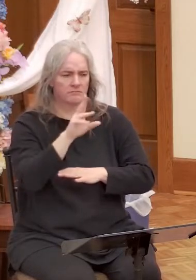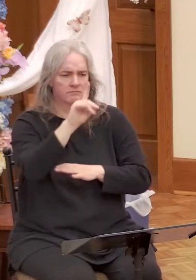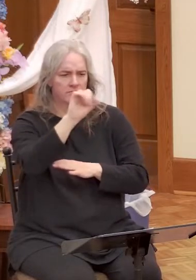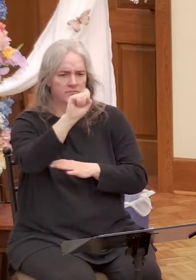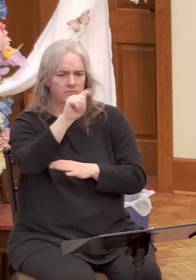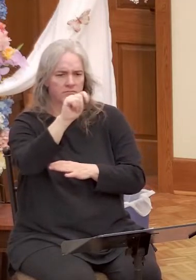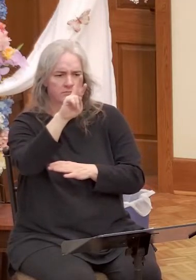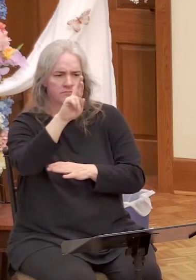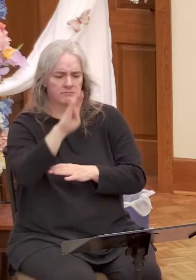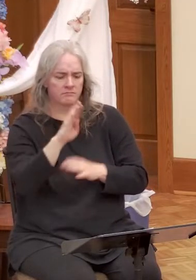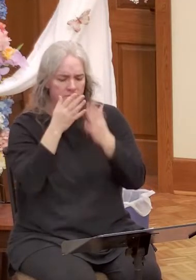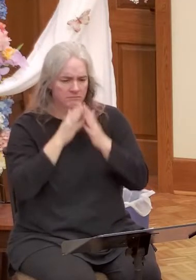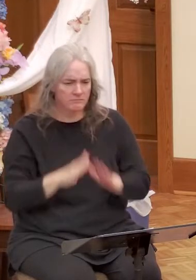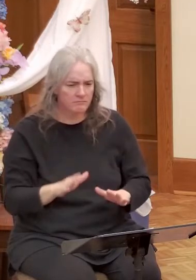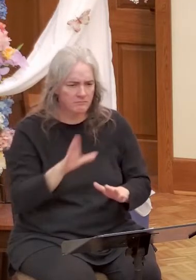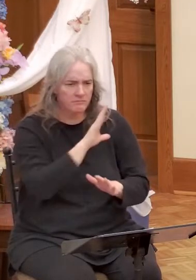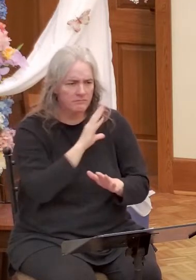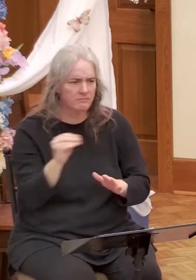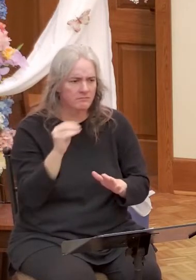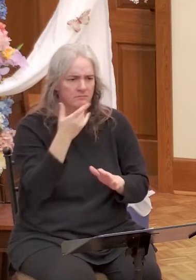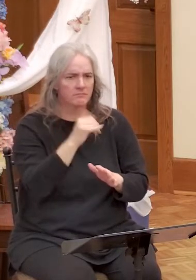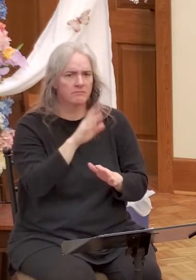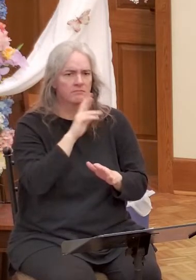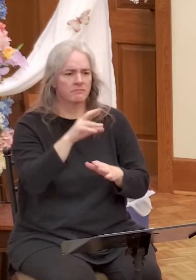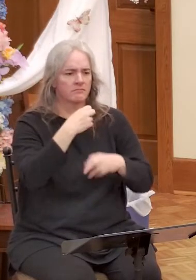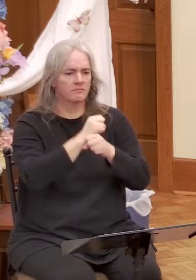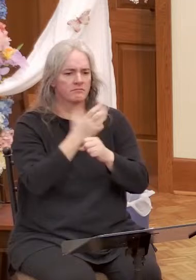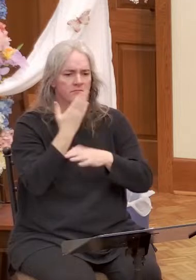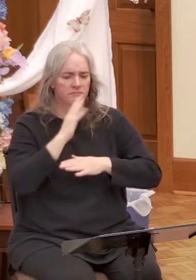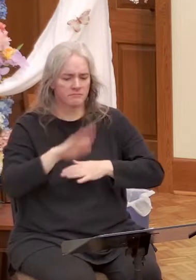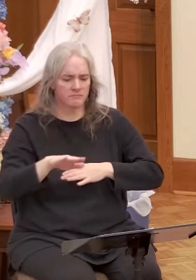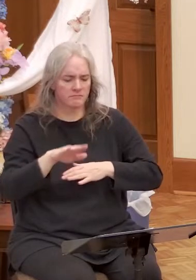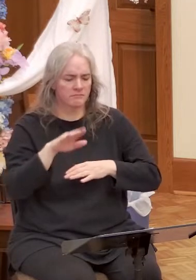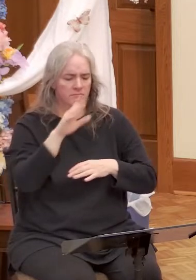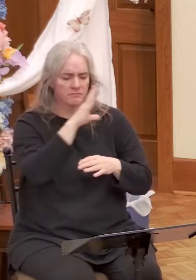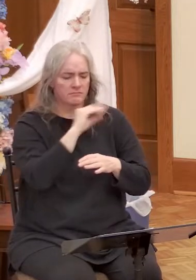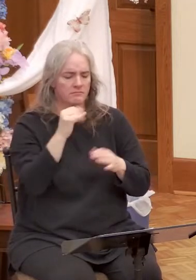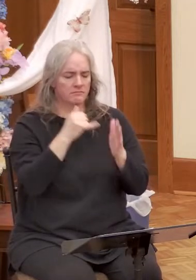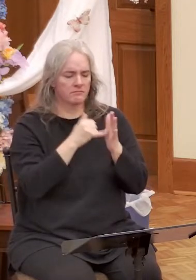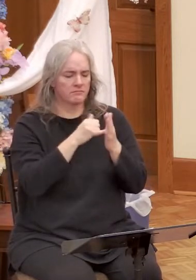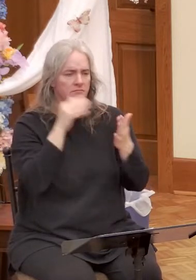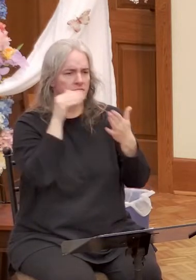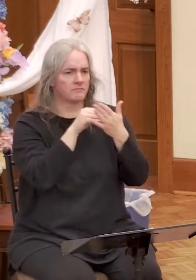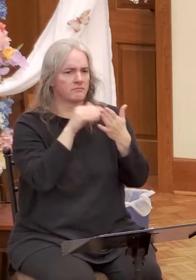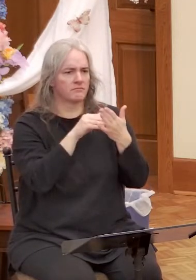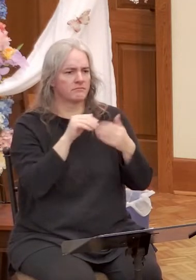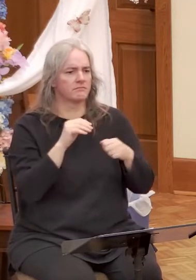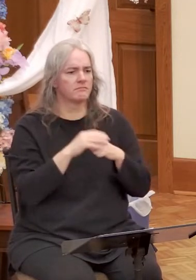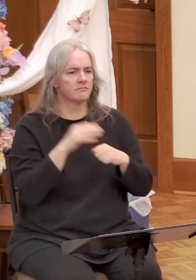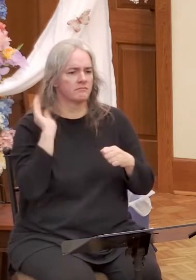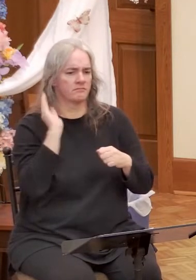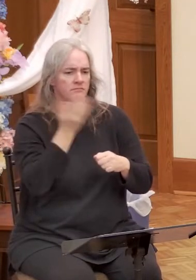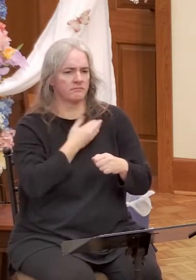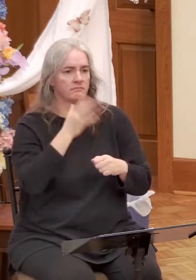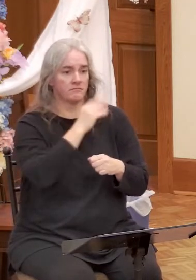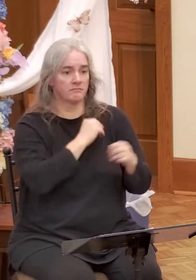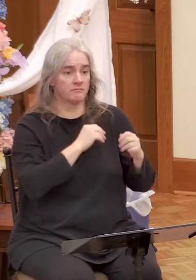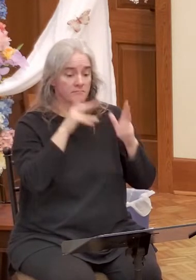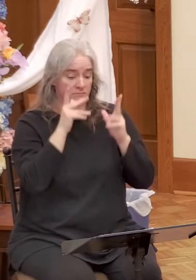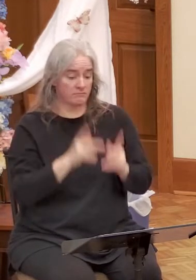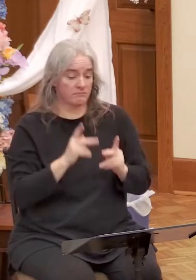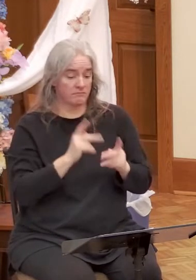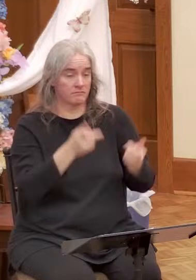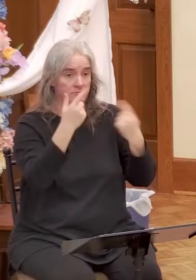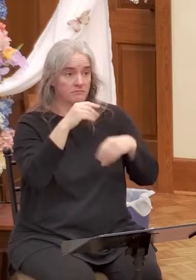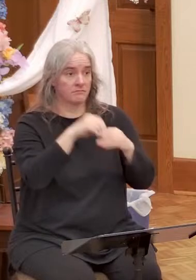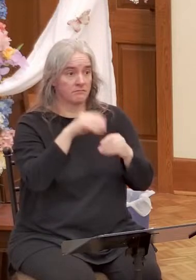advocating practices which are unlawful for us Romans to accept or practice." The crowd joined in the attack on them, and the magistrates